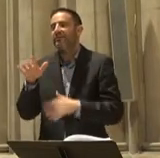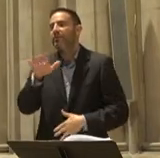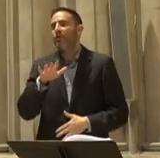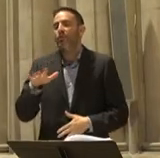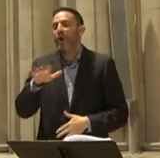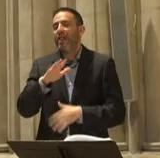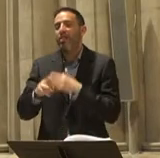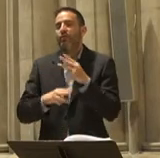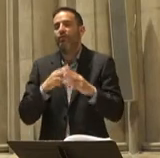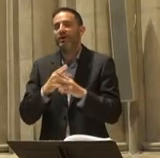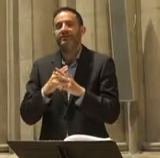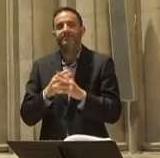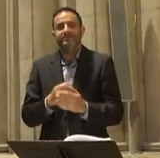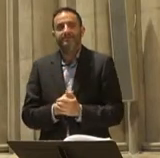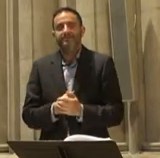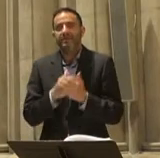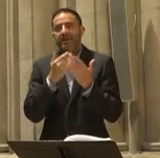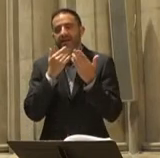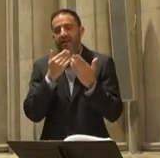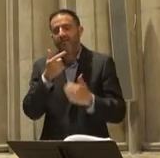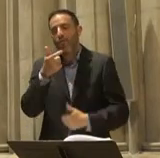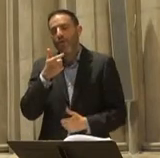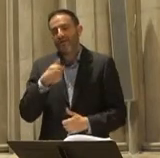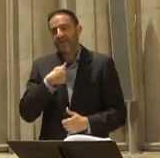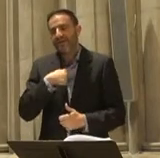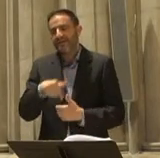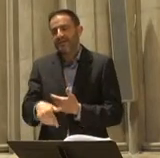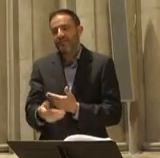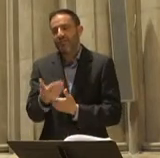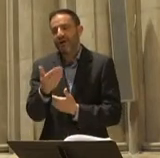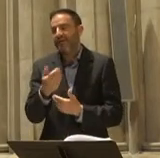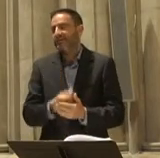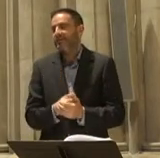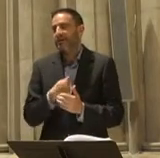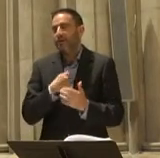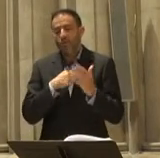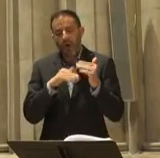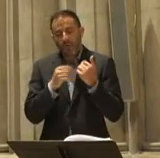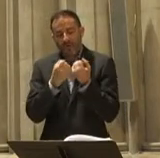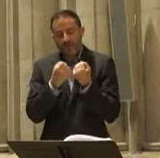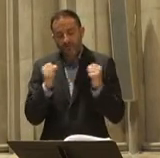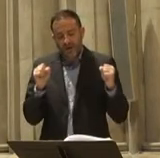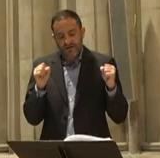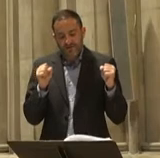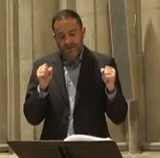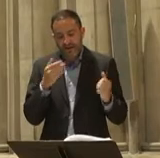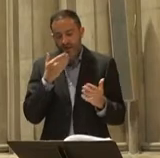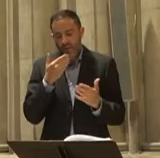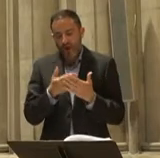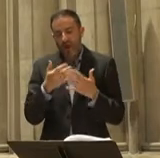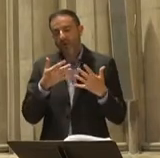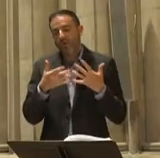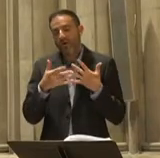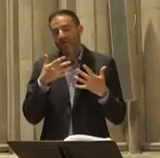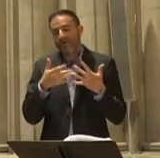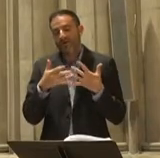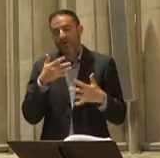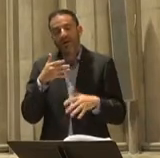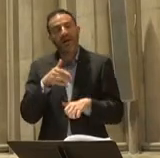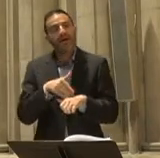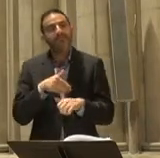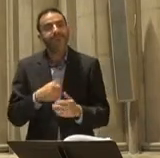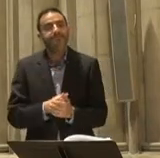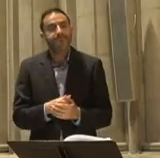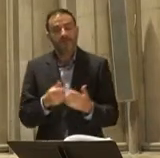the world. We're glad that you're tuning in with us this morning, and we hope that you are safe and sound and well wherever you are.